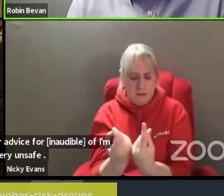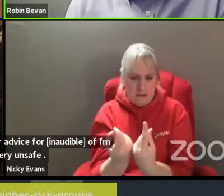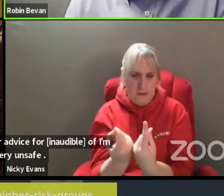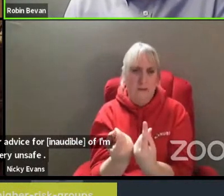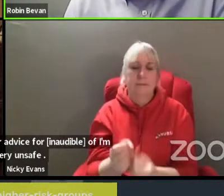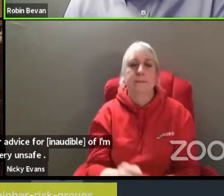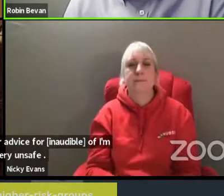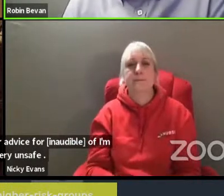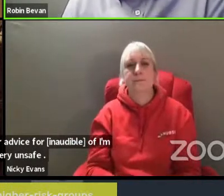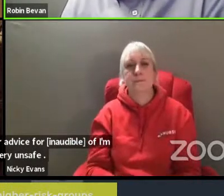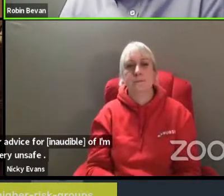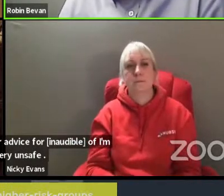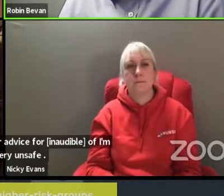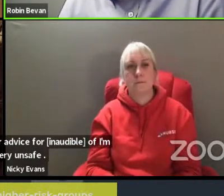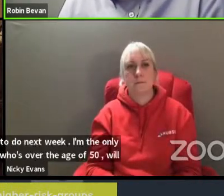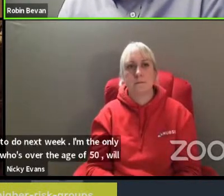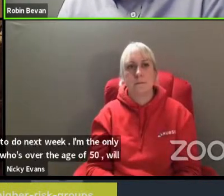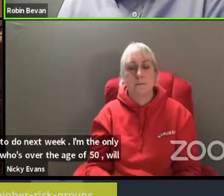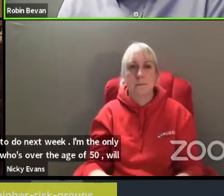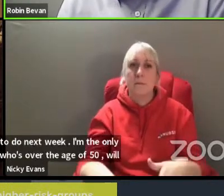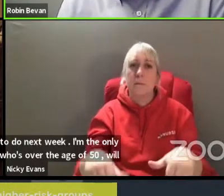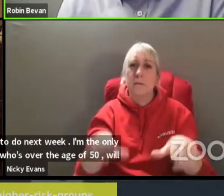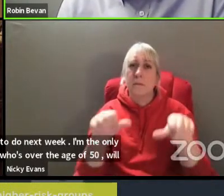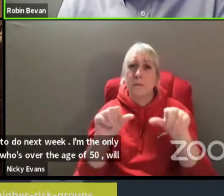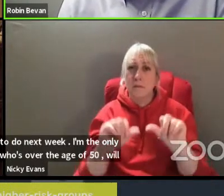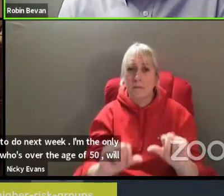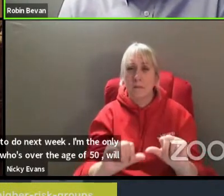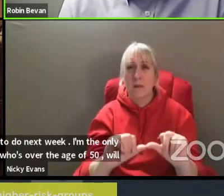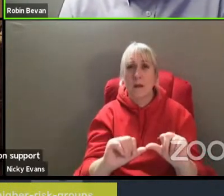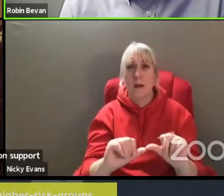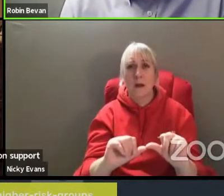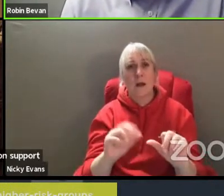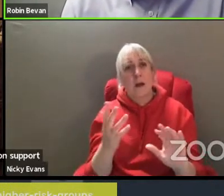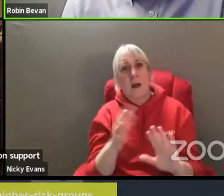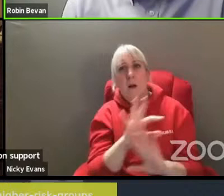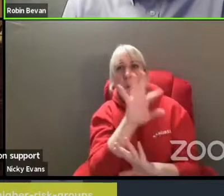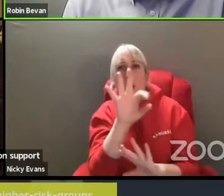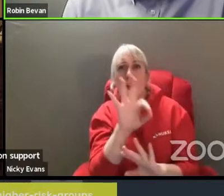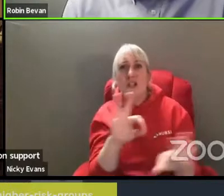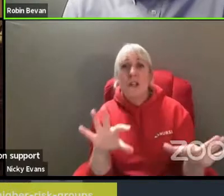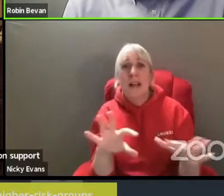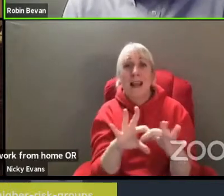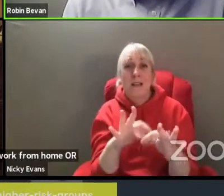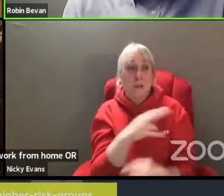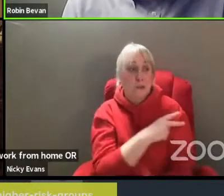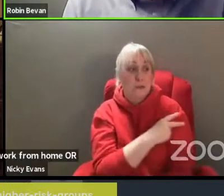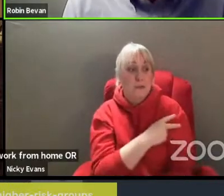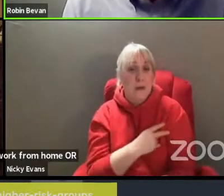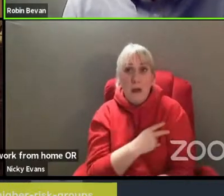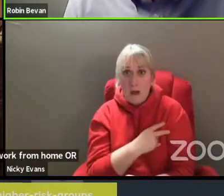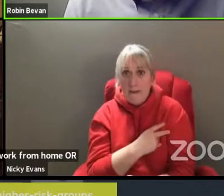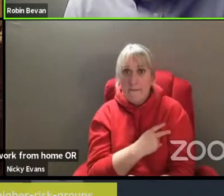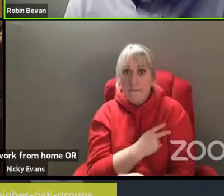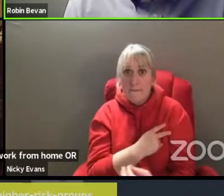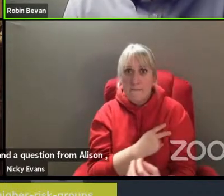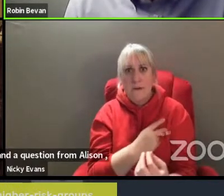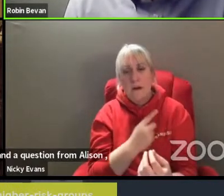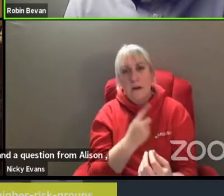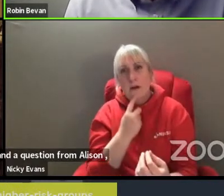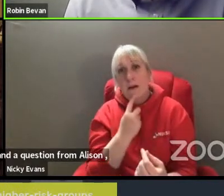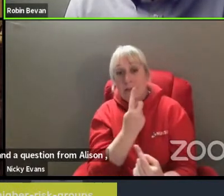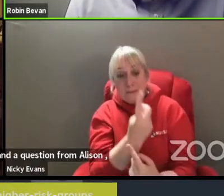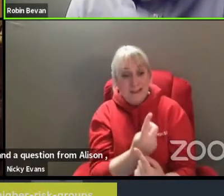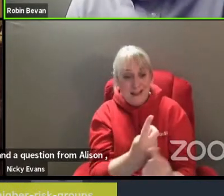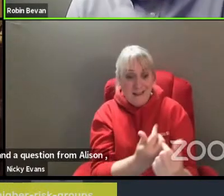is essentially around staff members who have family members who